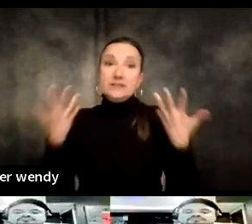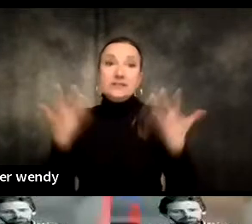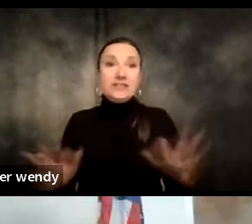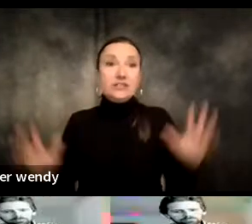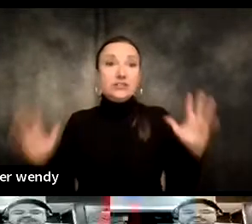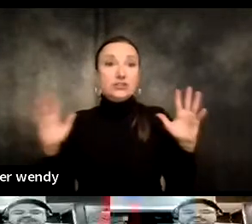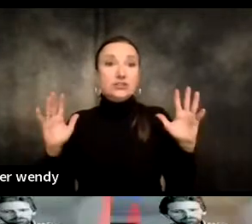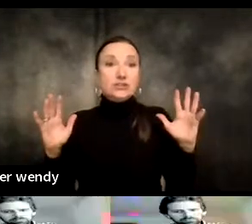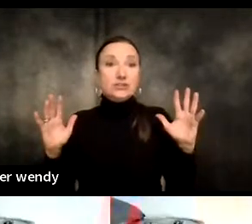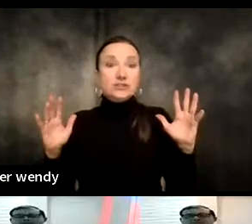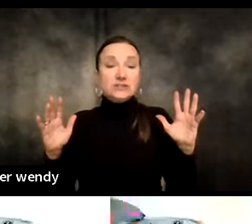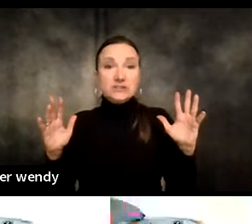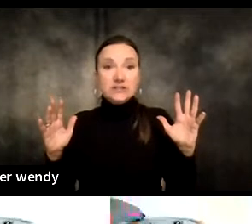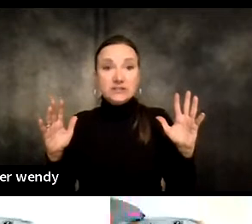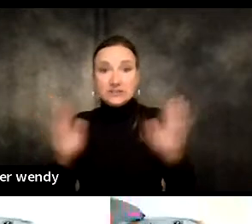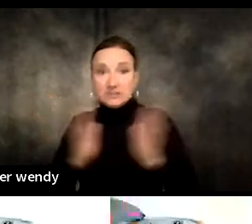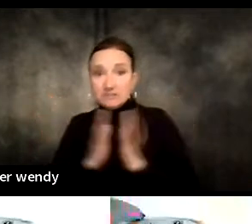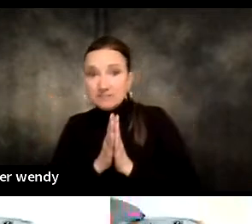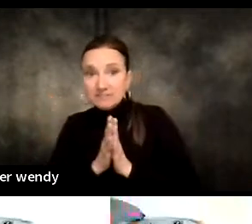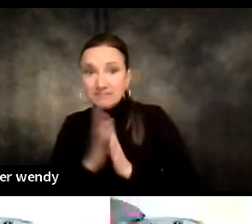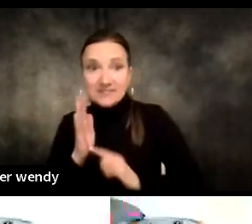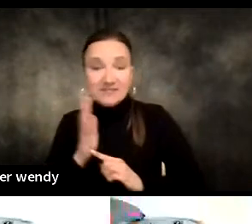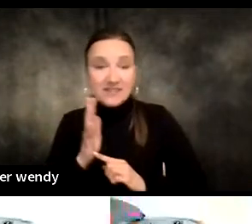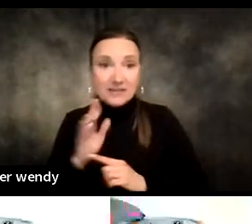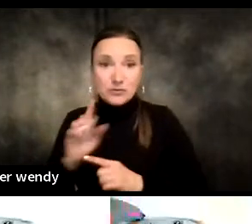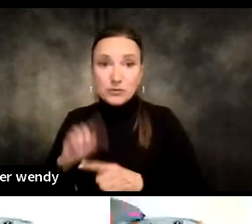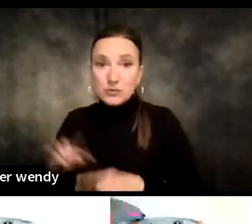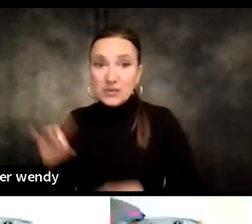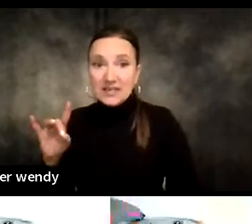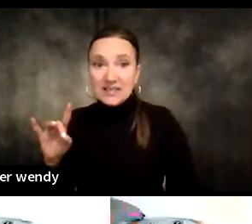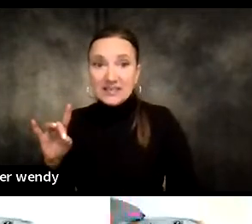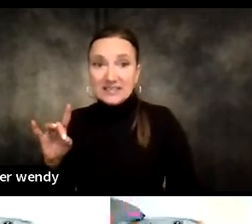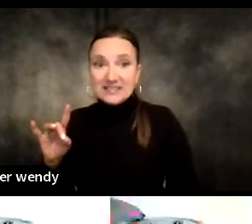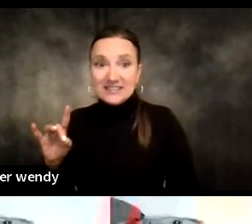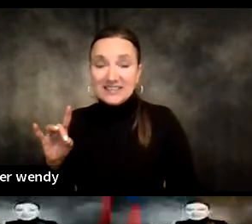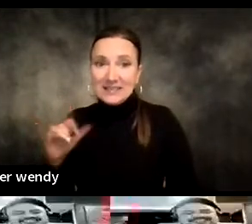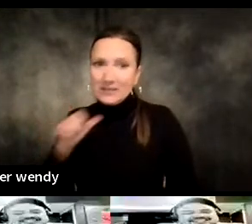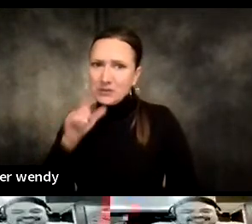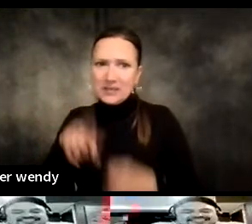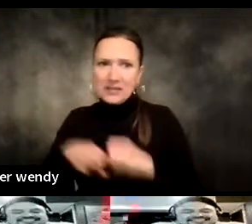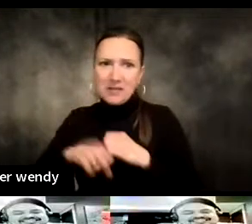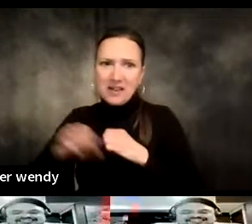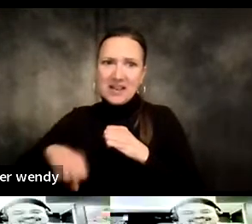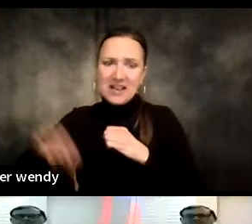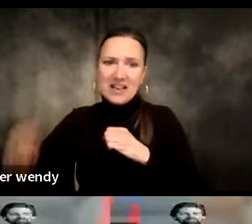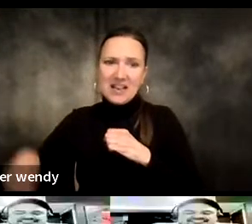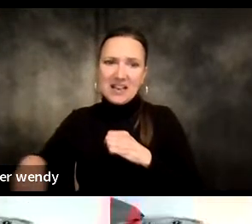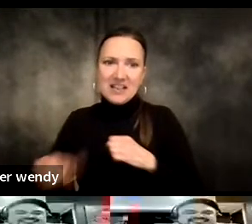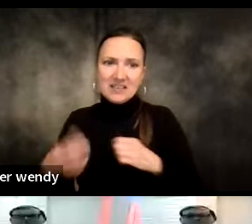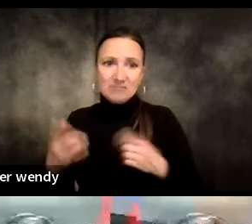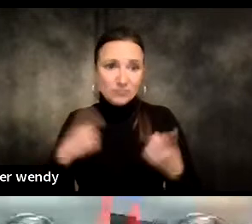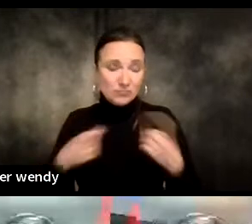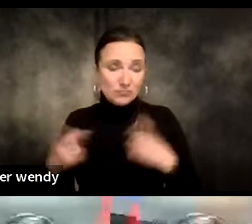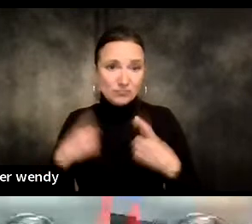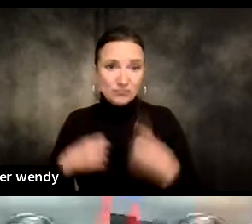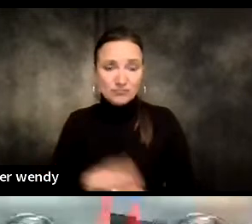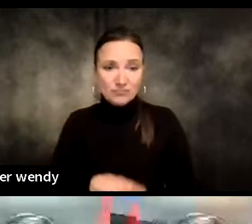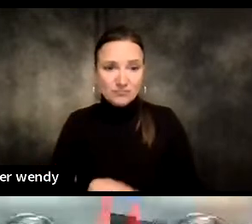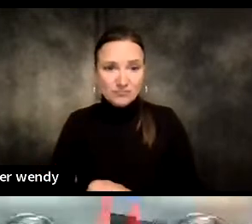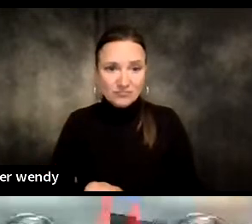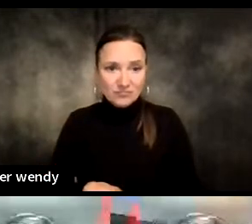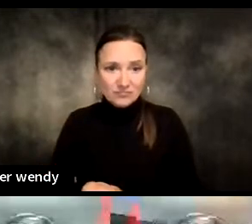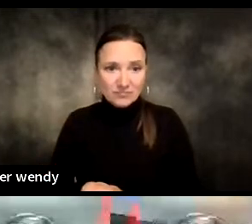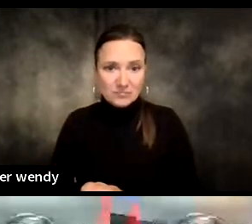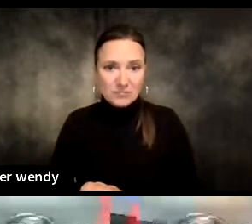in case. I guess I had my 5 to 8 minutes, and I don't want to over talk. But in case there are any questions, we